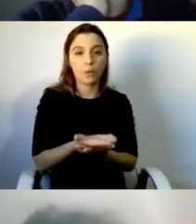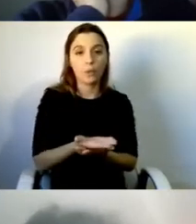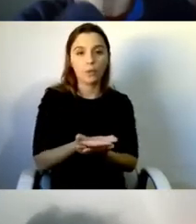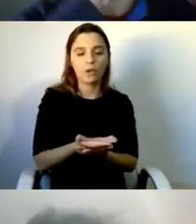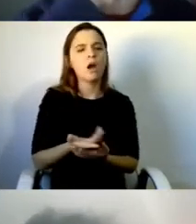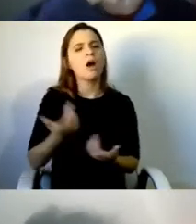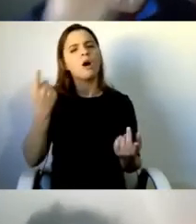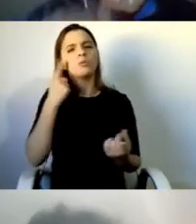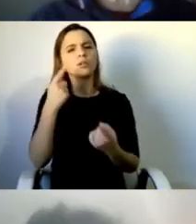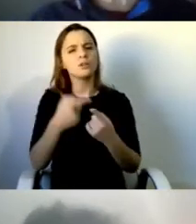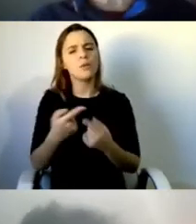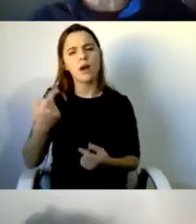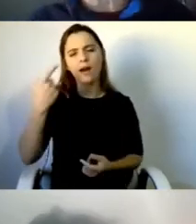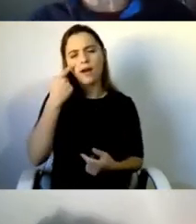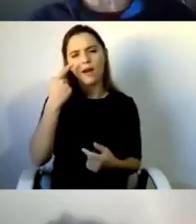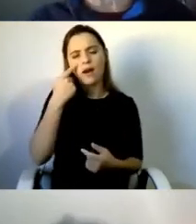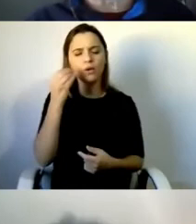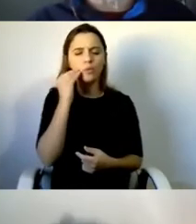assistance scheme as it works